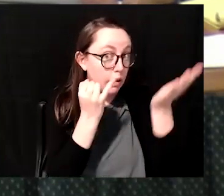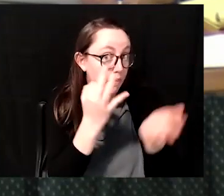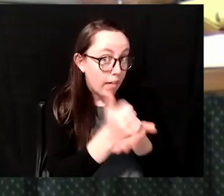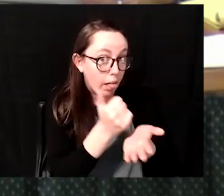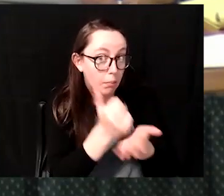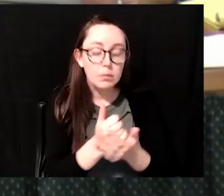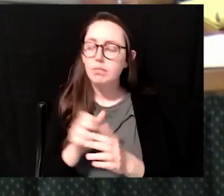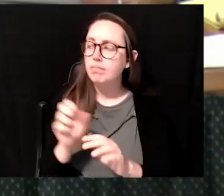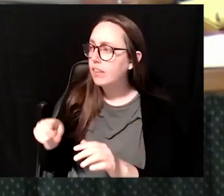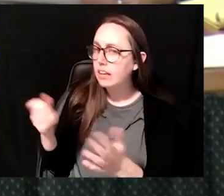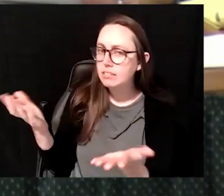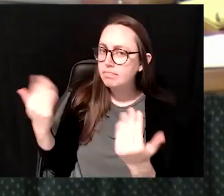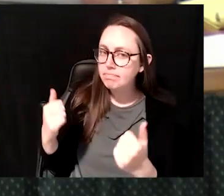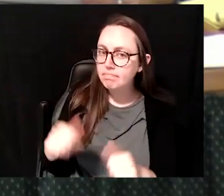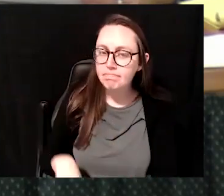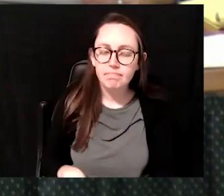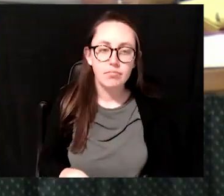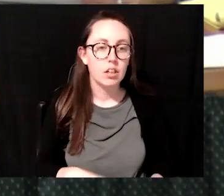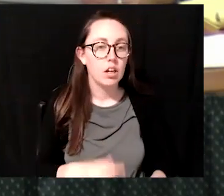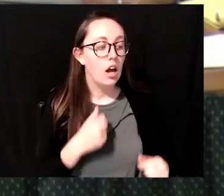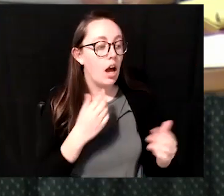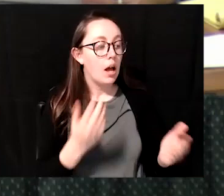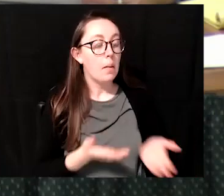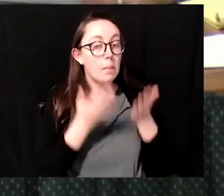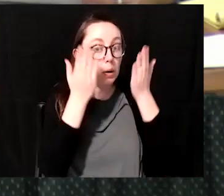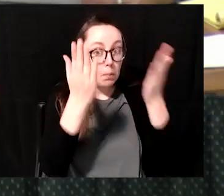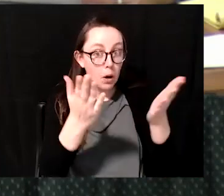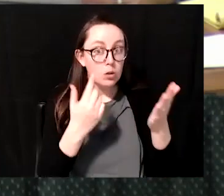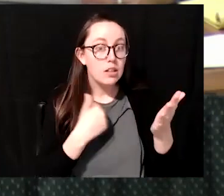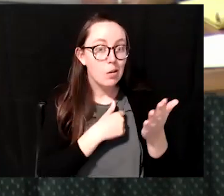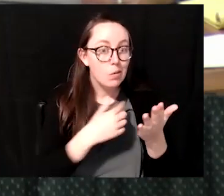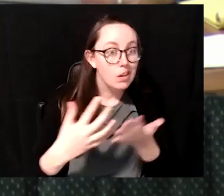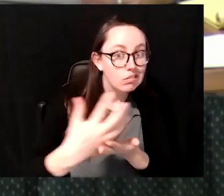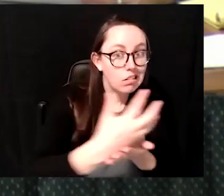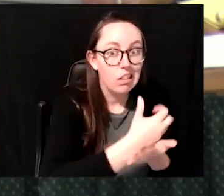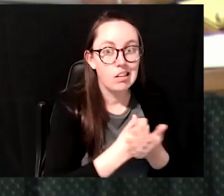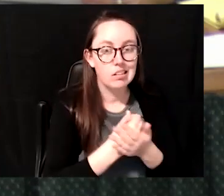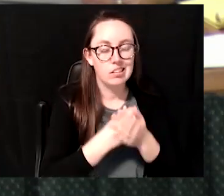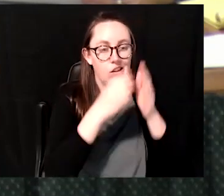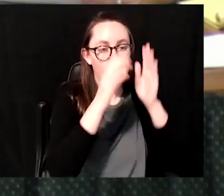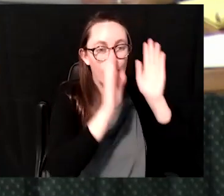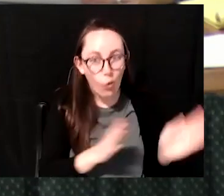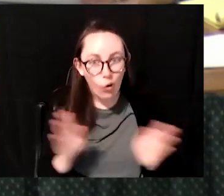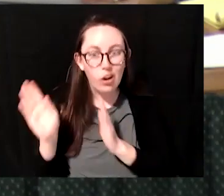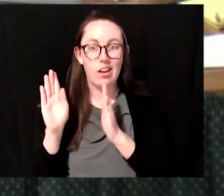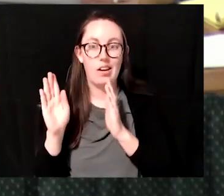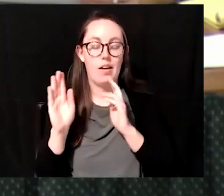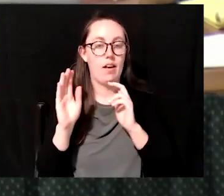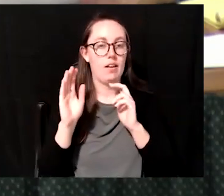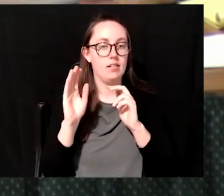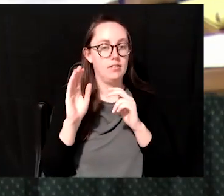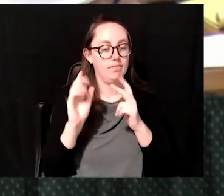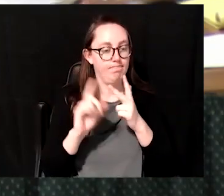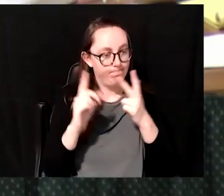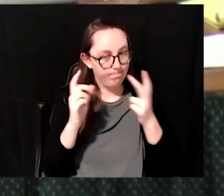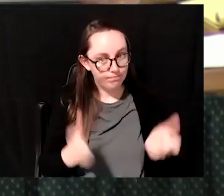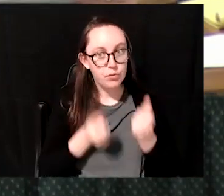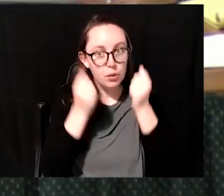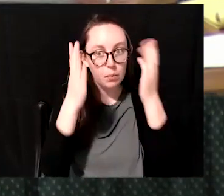we solicit organize and provide a review of the proposed Community safety fund initiatives